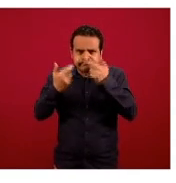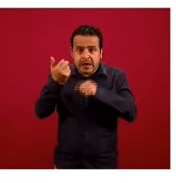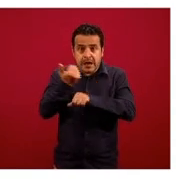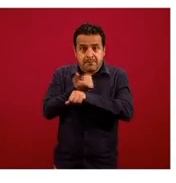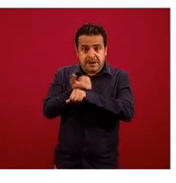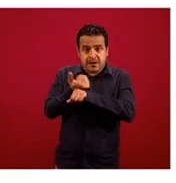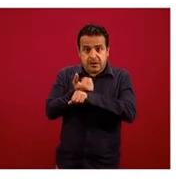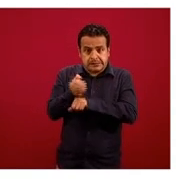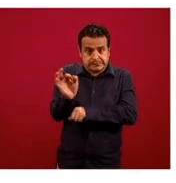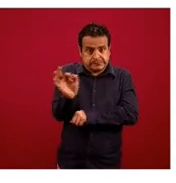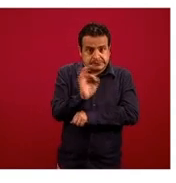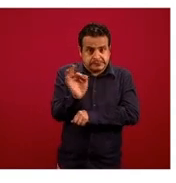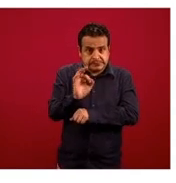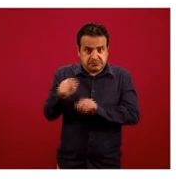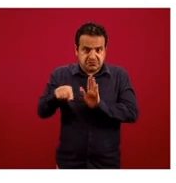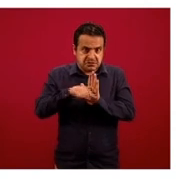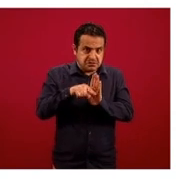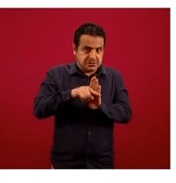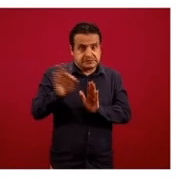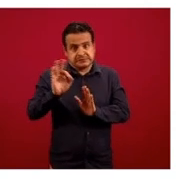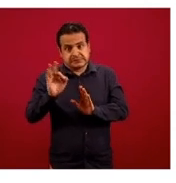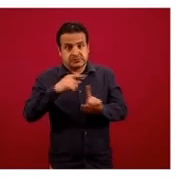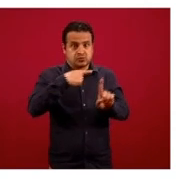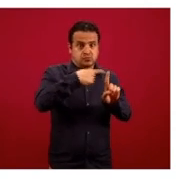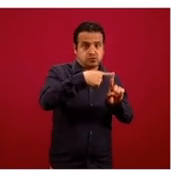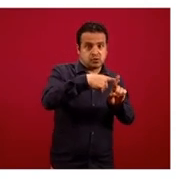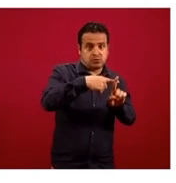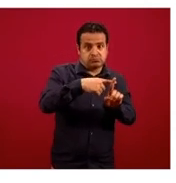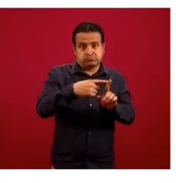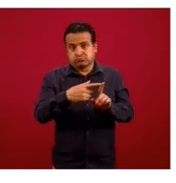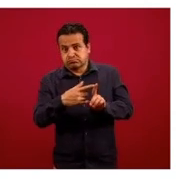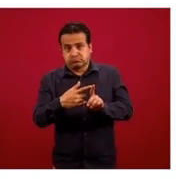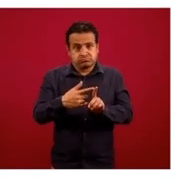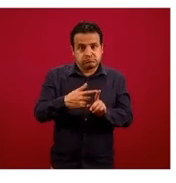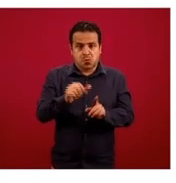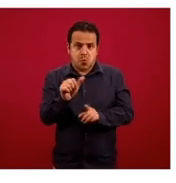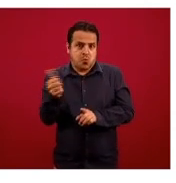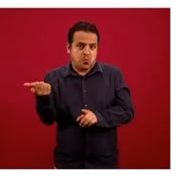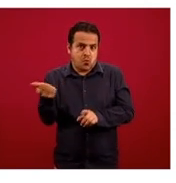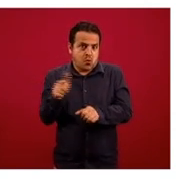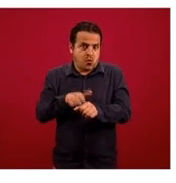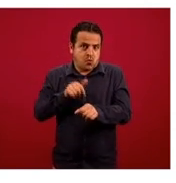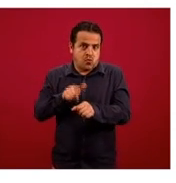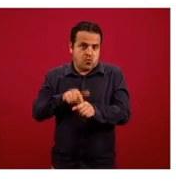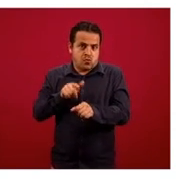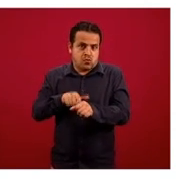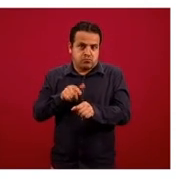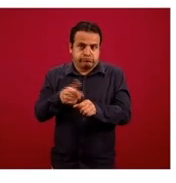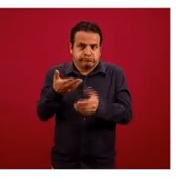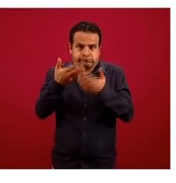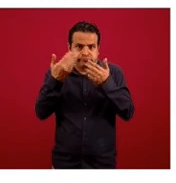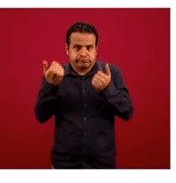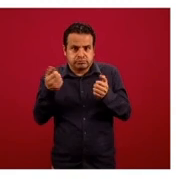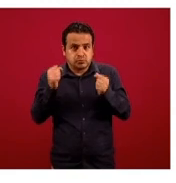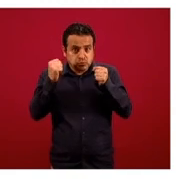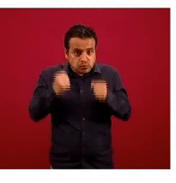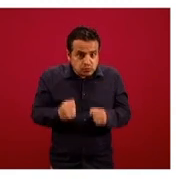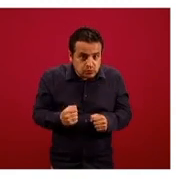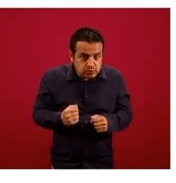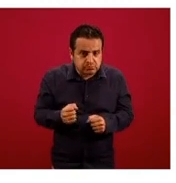suspect fatalities are on yellow. The suspect fatalities, meaning those fatalities who haven't